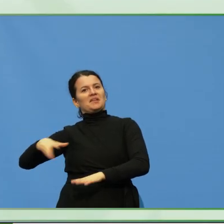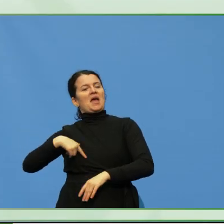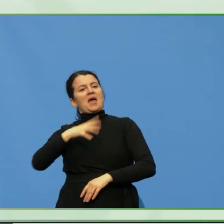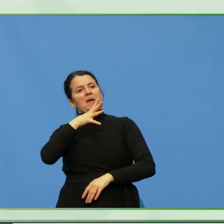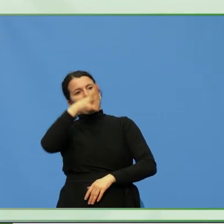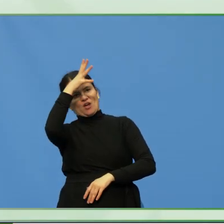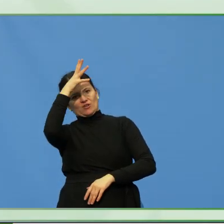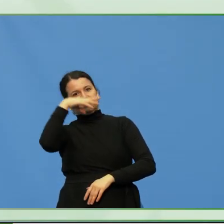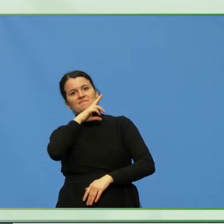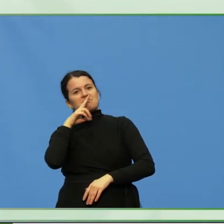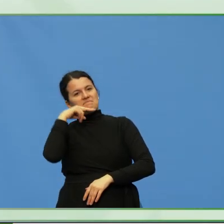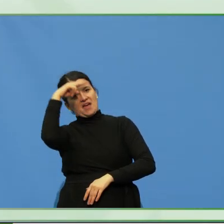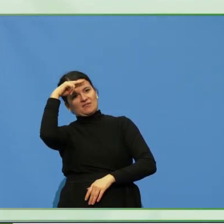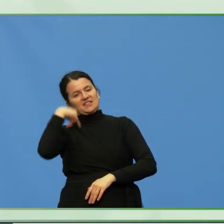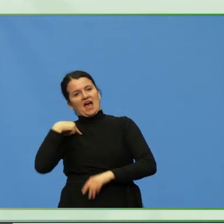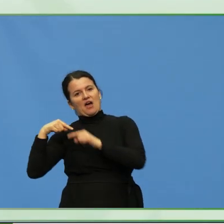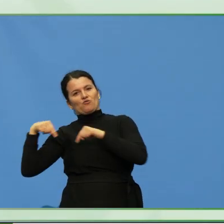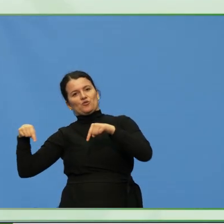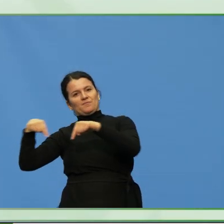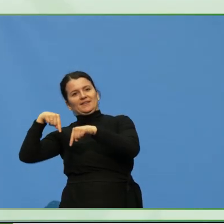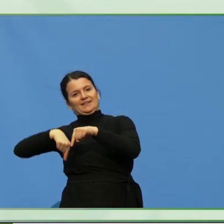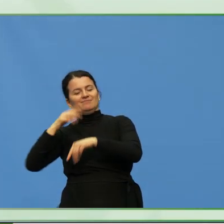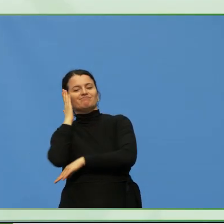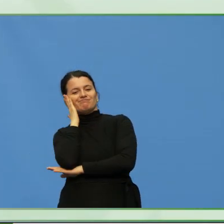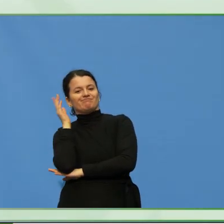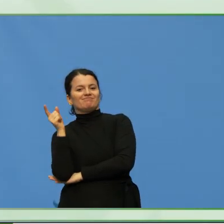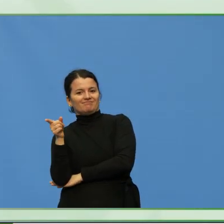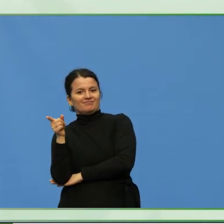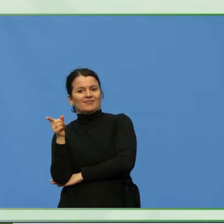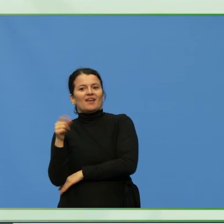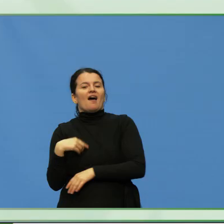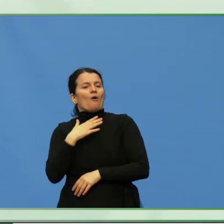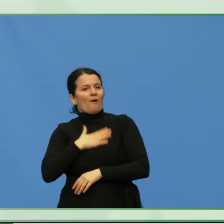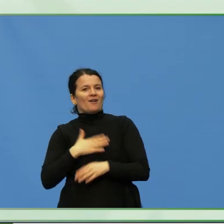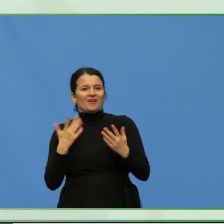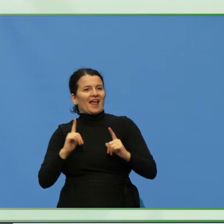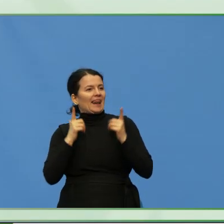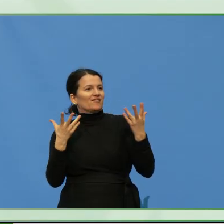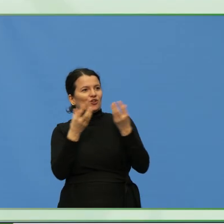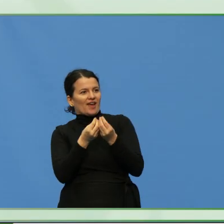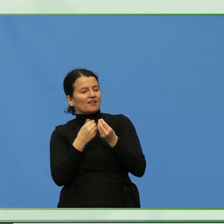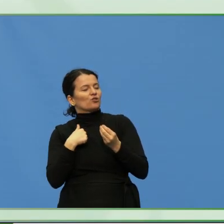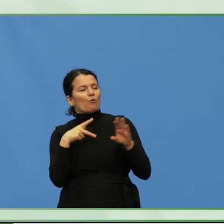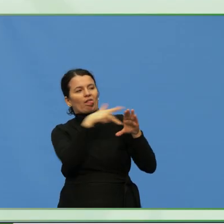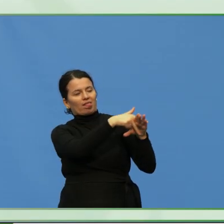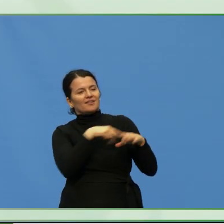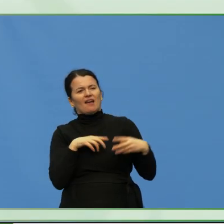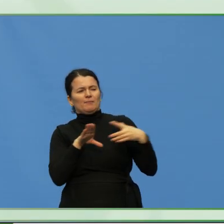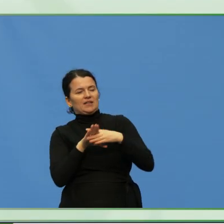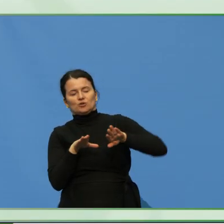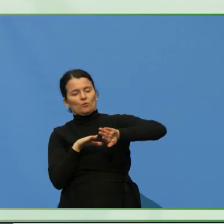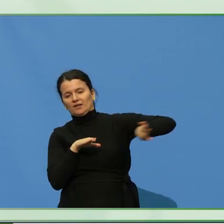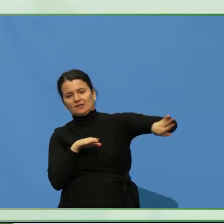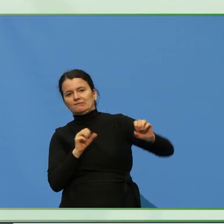house, trying to ensure that you weren't irritating them and that they weren't irritating you, and spending far too much time on the internet,